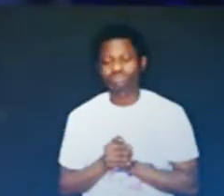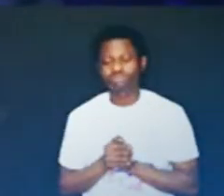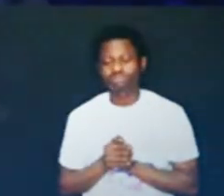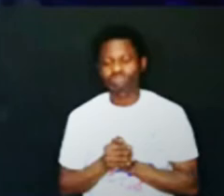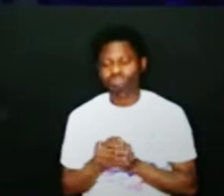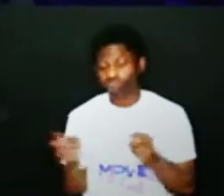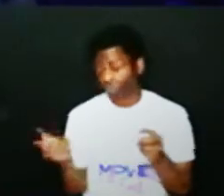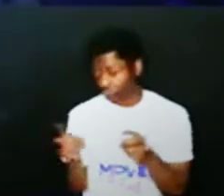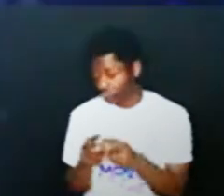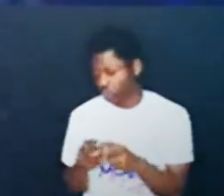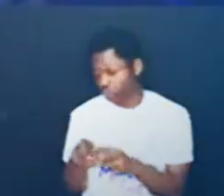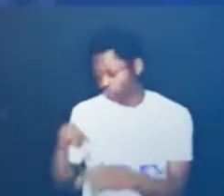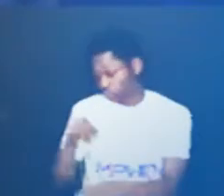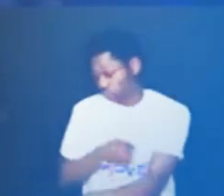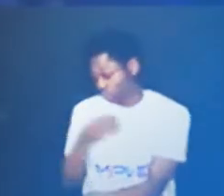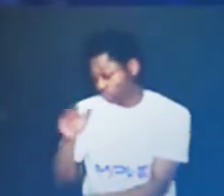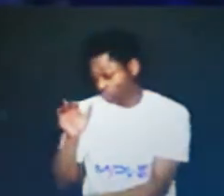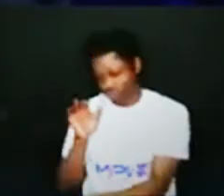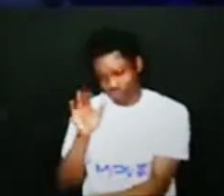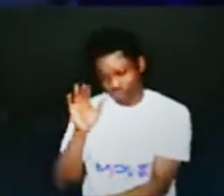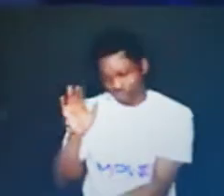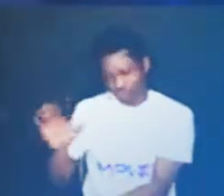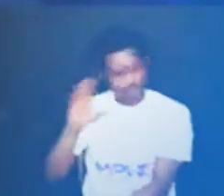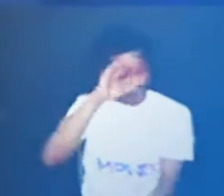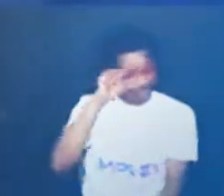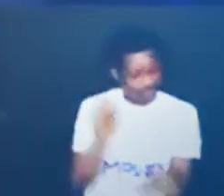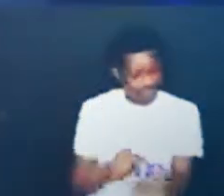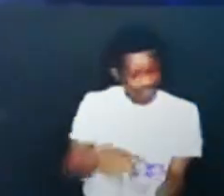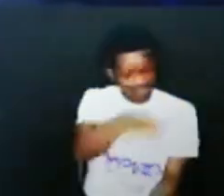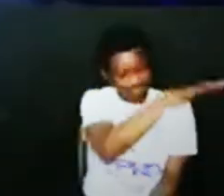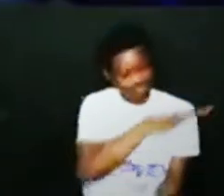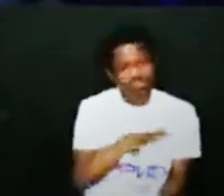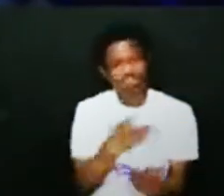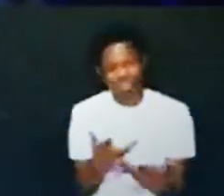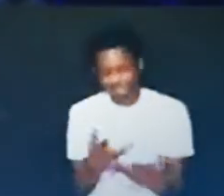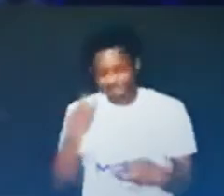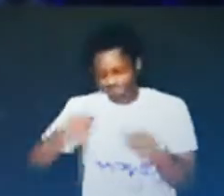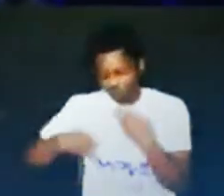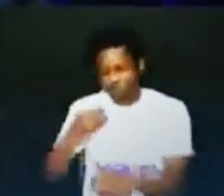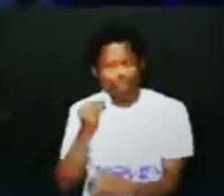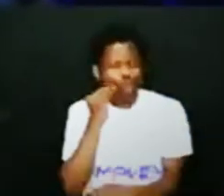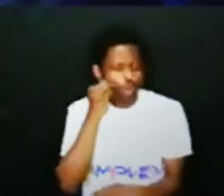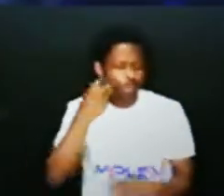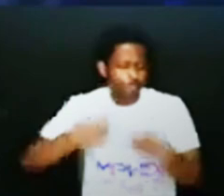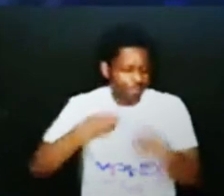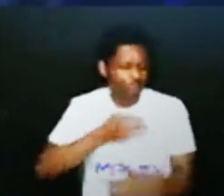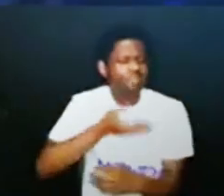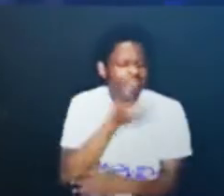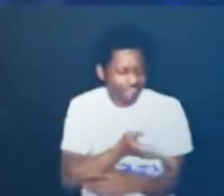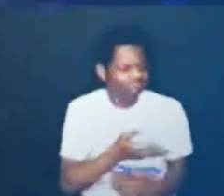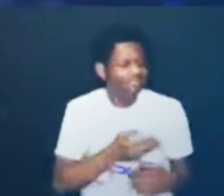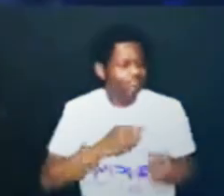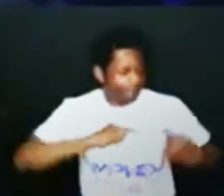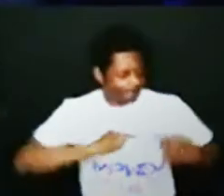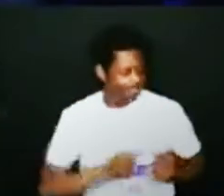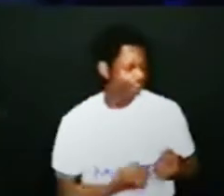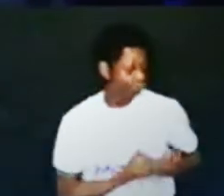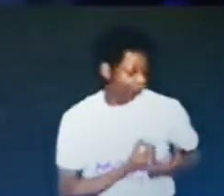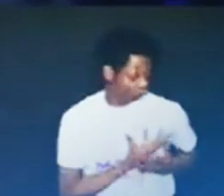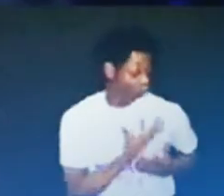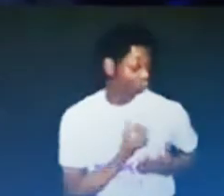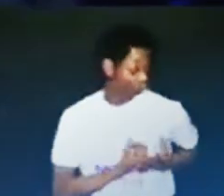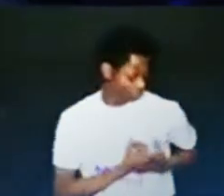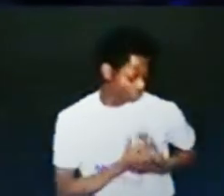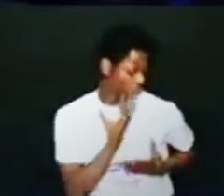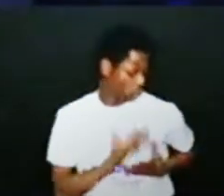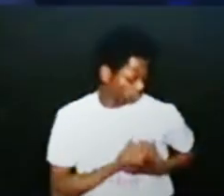is Joseph's brothers. William Joseph, ni nyano. The tension has been building in the home and building in them. We wusha. No, how ni